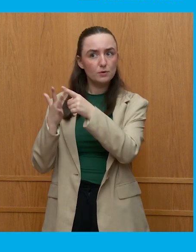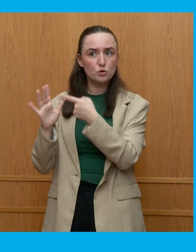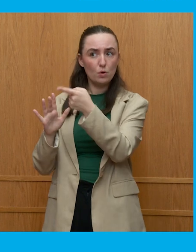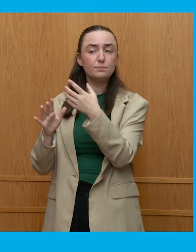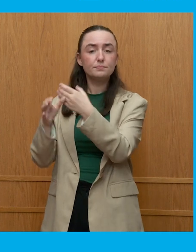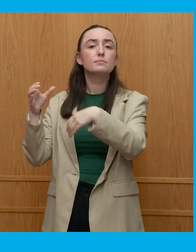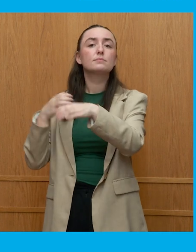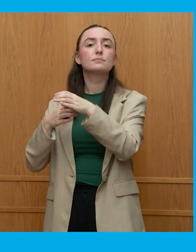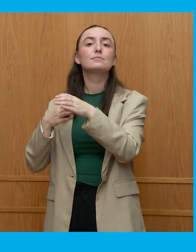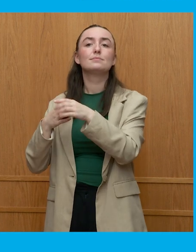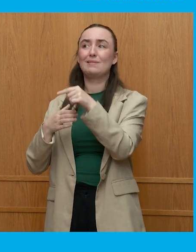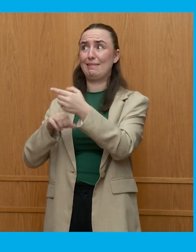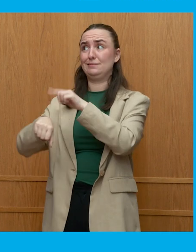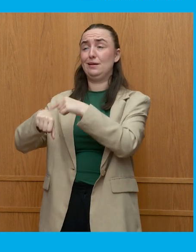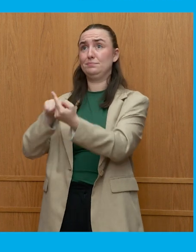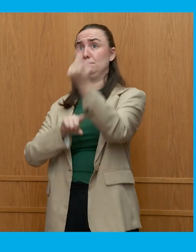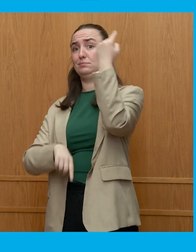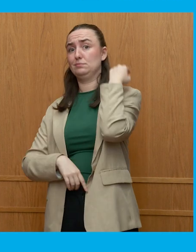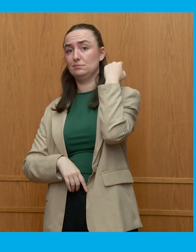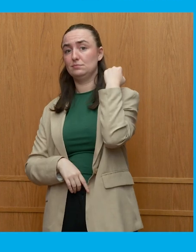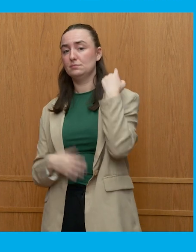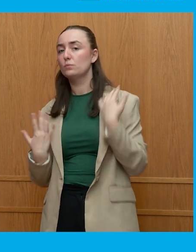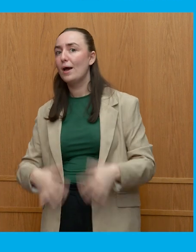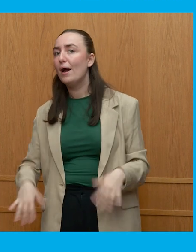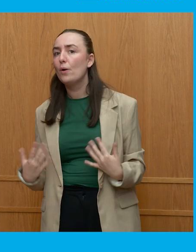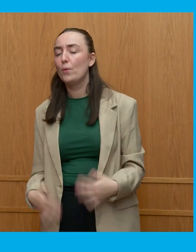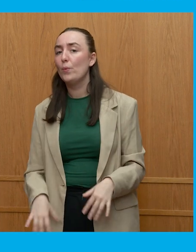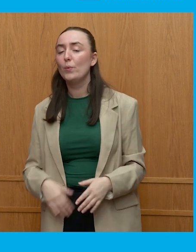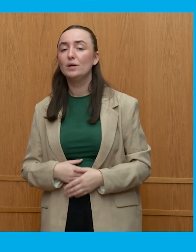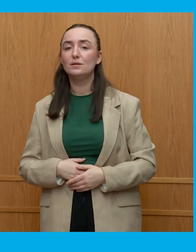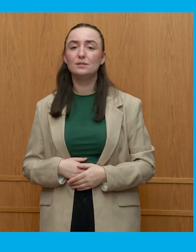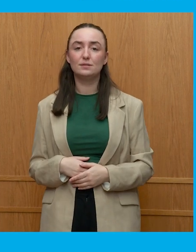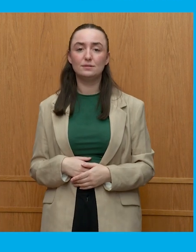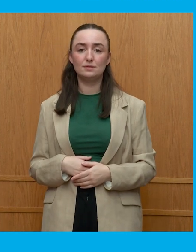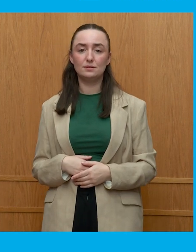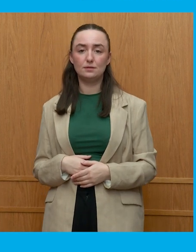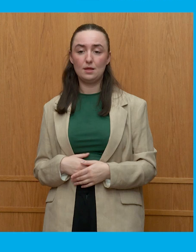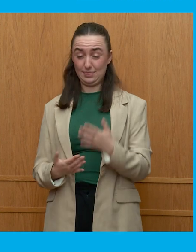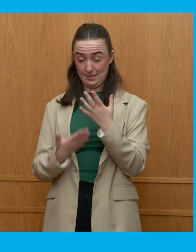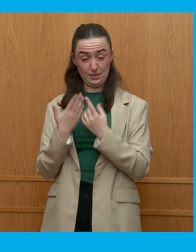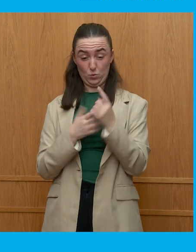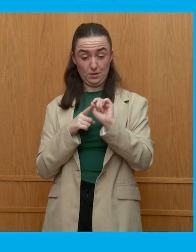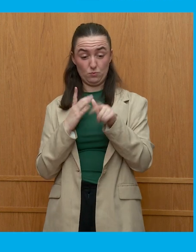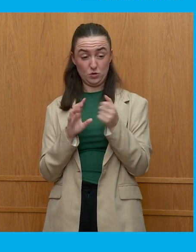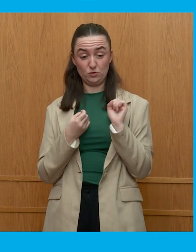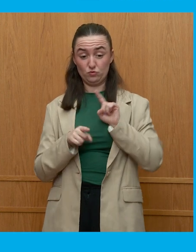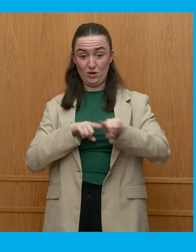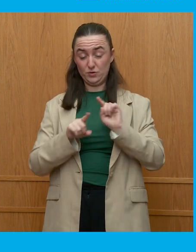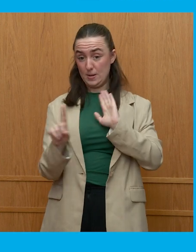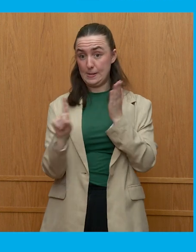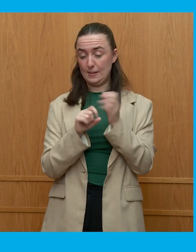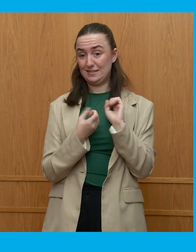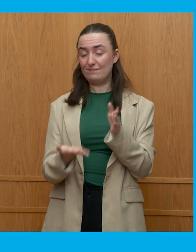time with this maelstrom, and because it wasn't just the only project that you were delivering at the time either. You must have had Santa